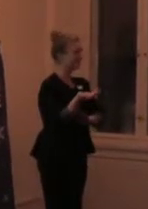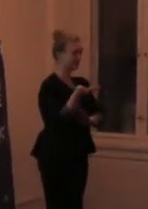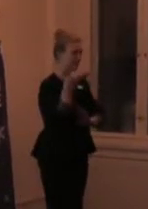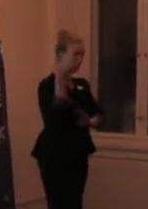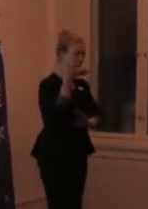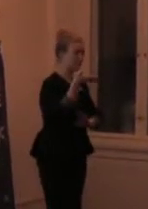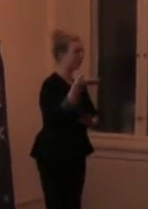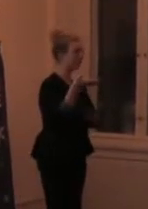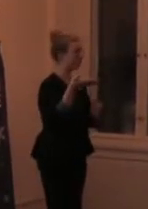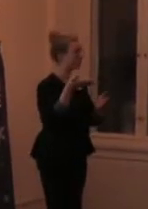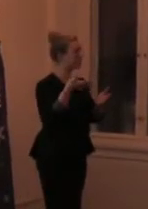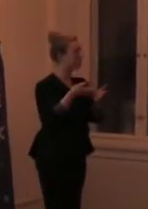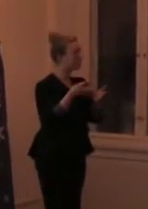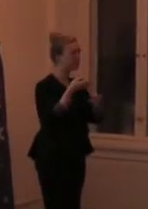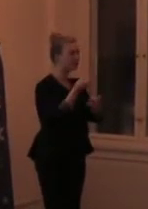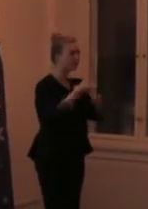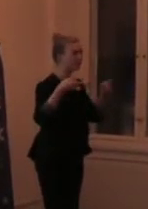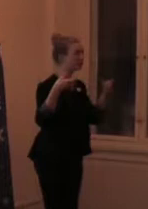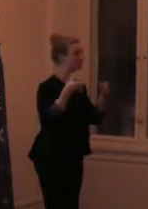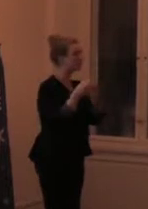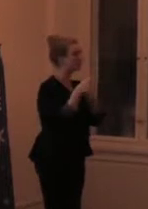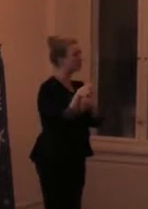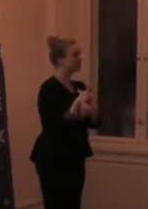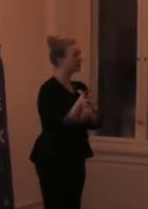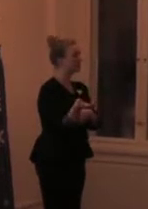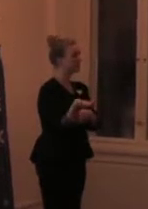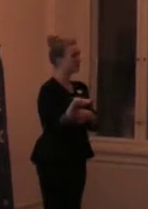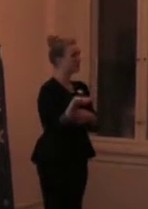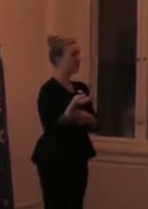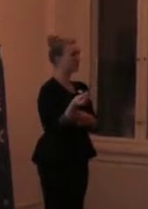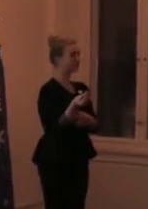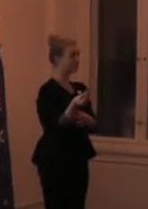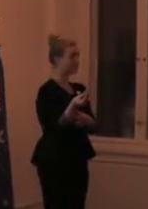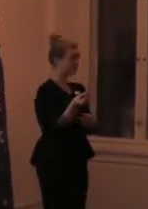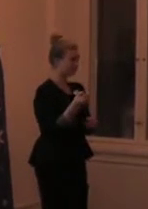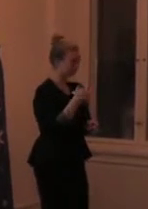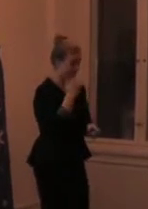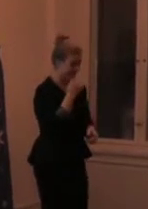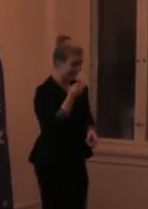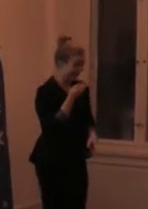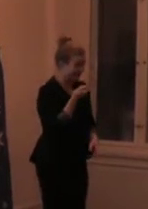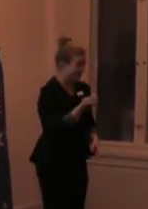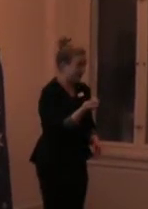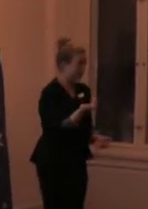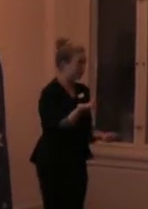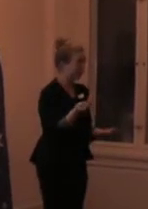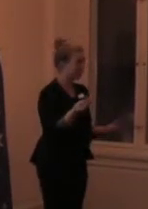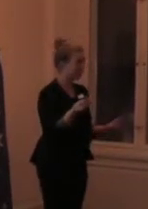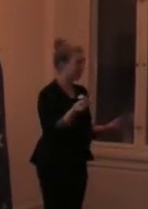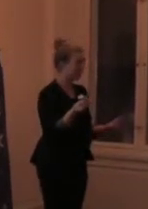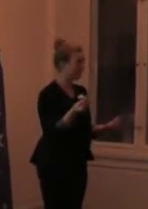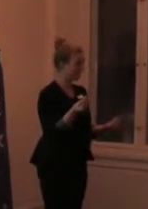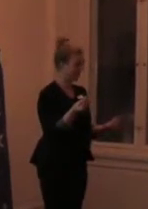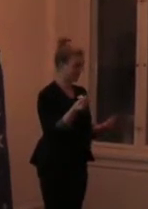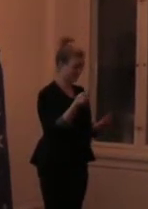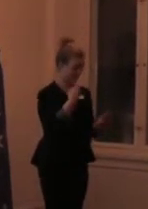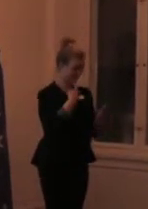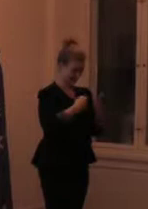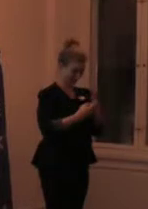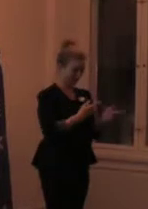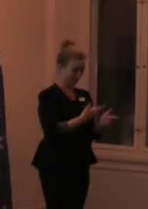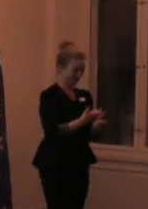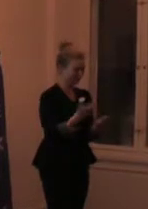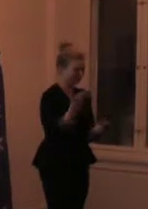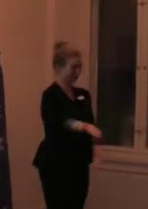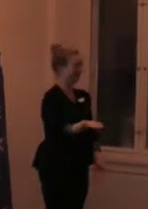a specific group of people, and it's killing. If that's not the definition of terrorism, I don't know